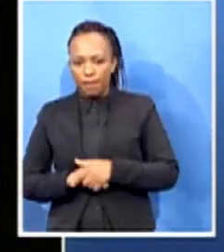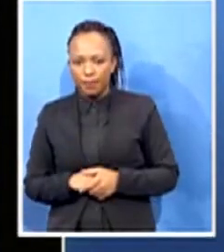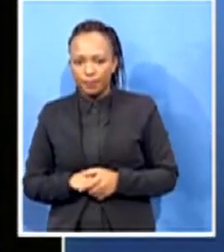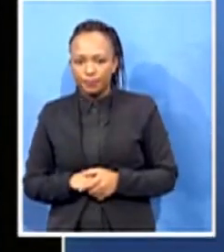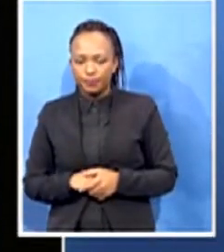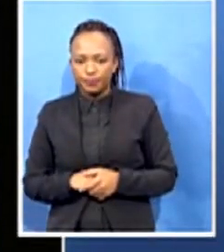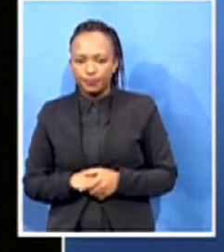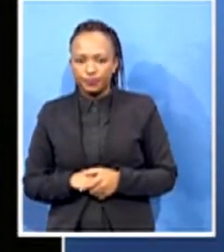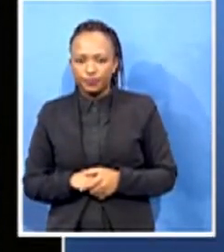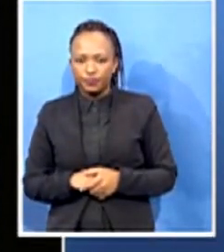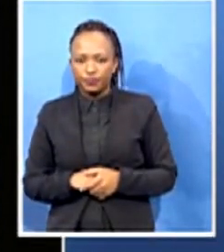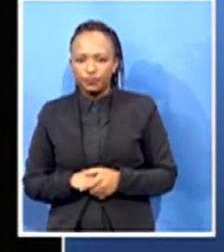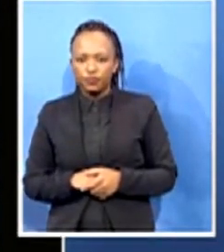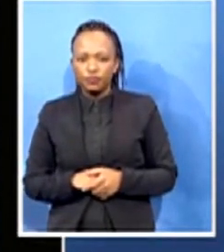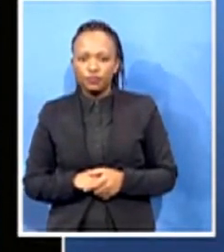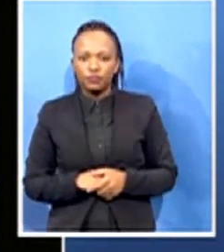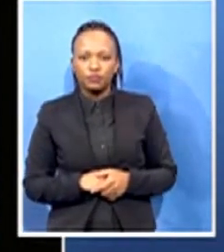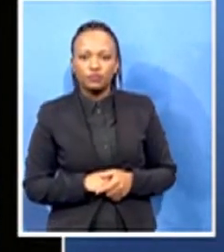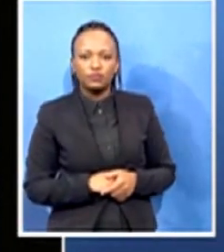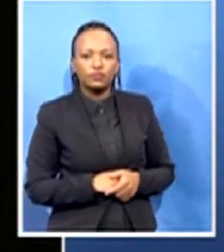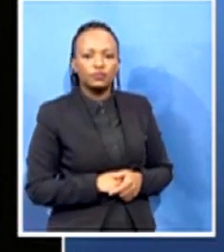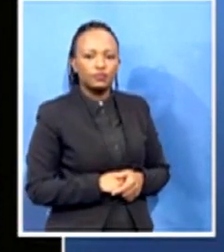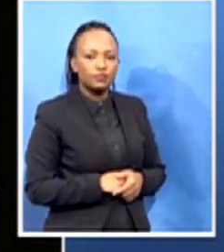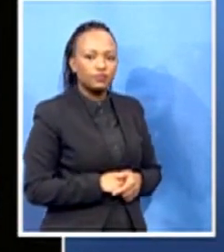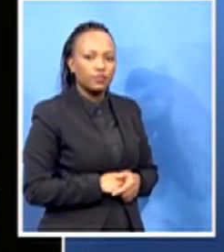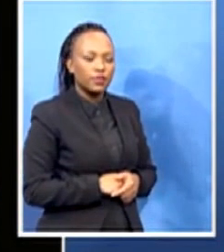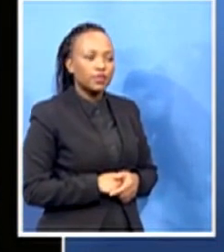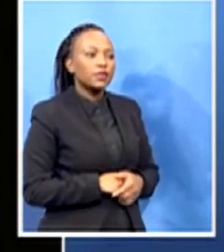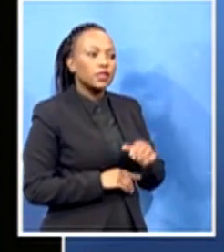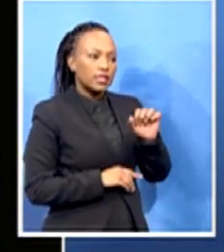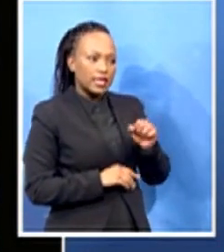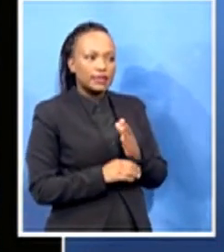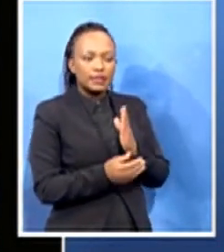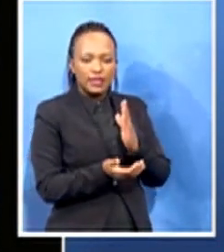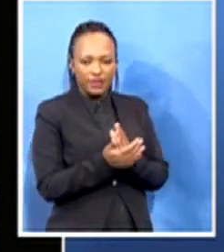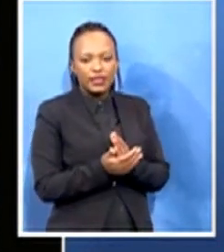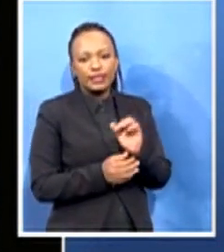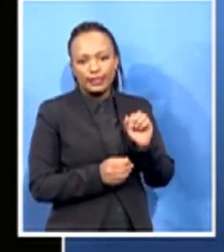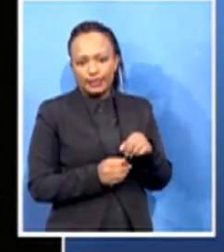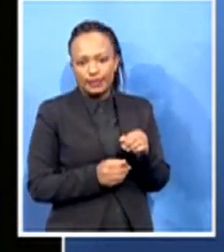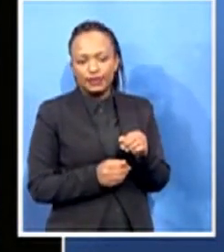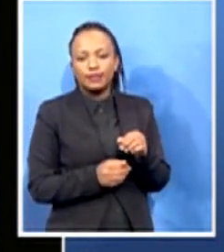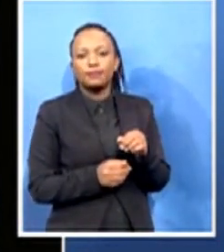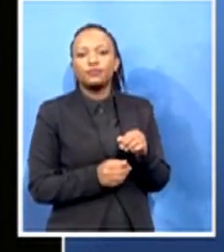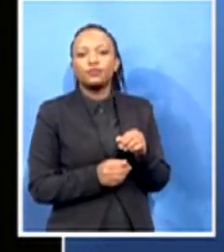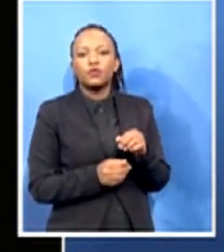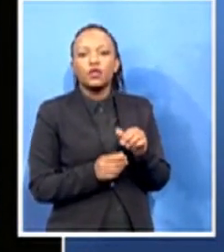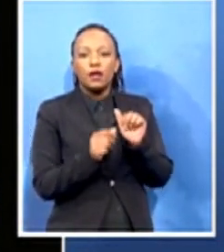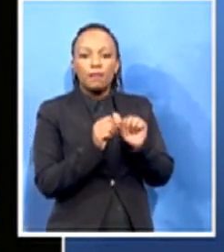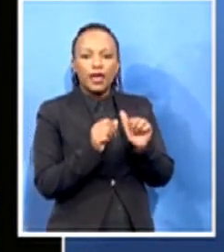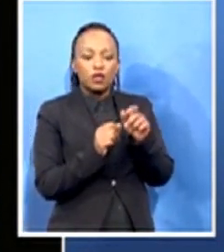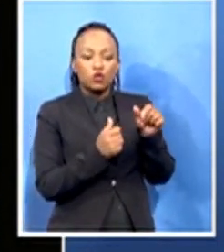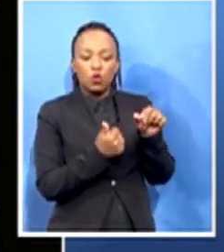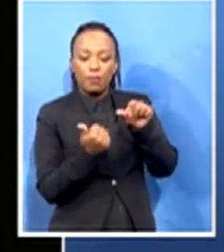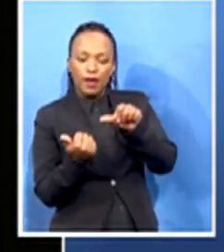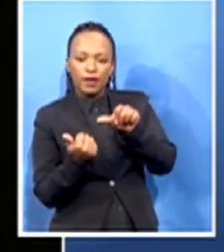Definitely, we do. I will take it that maybe also go back. You know, there is a very interesting story about what we